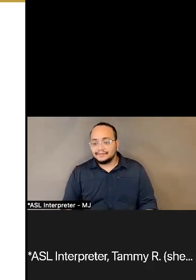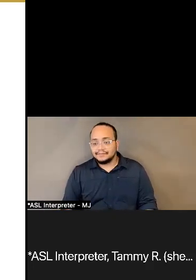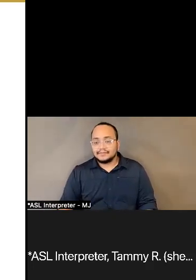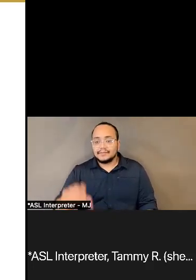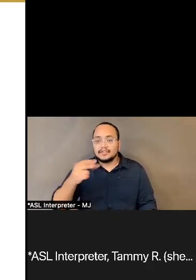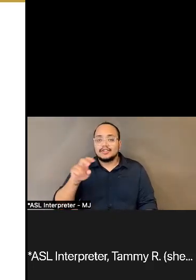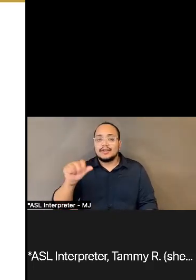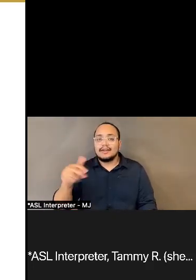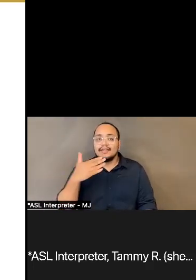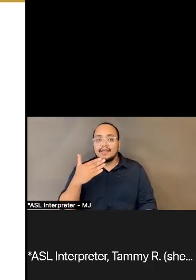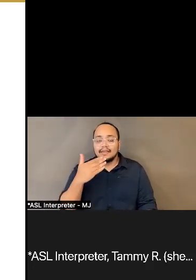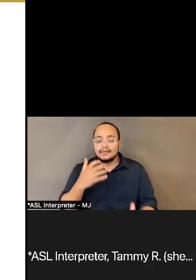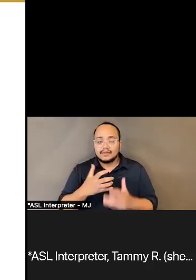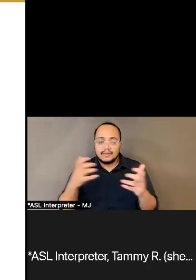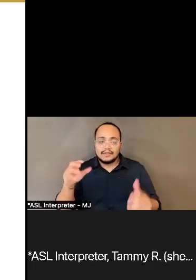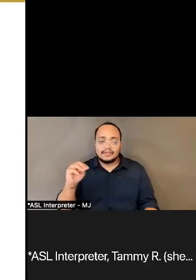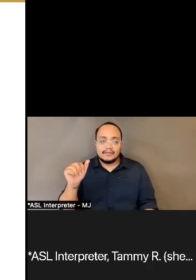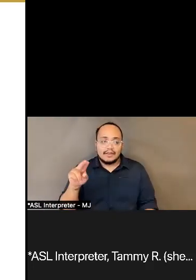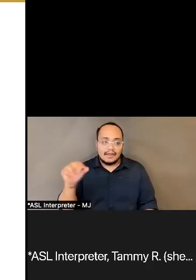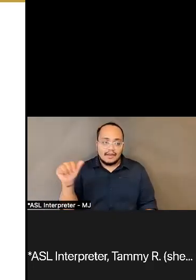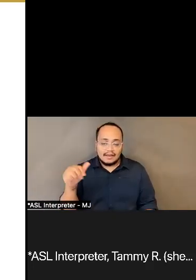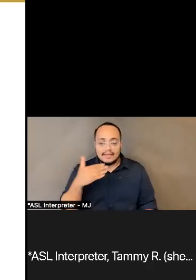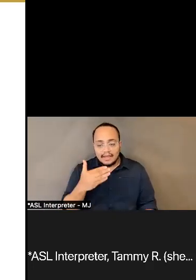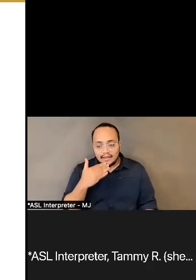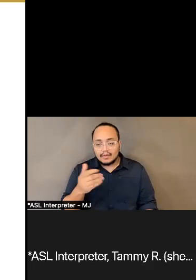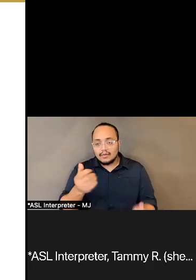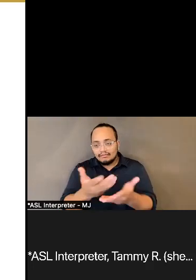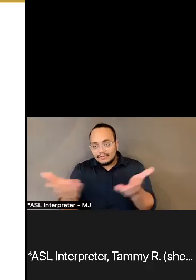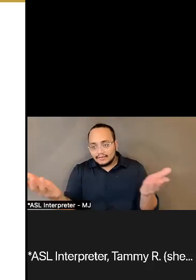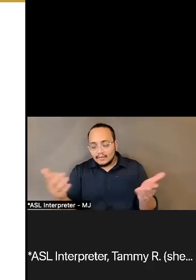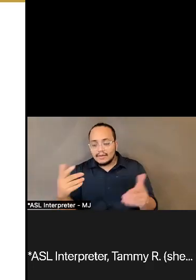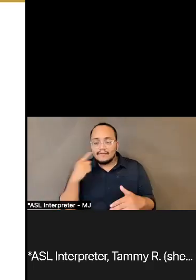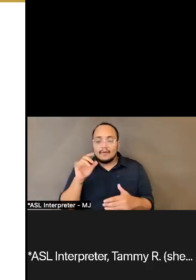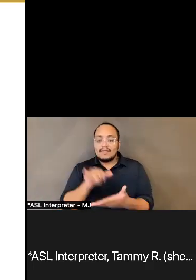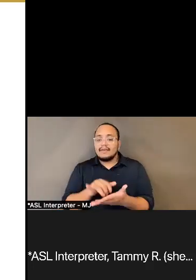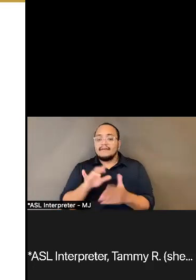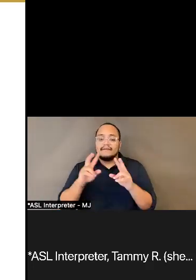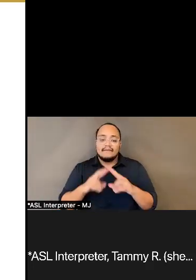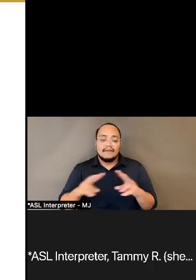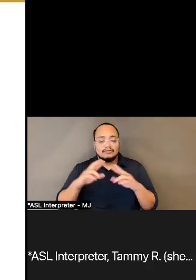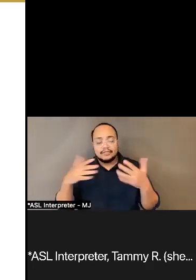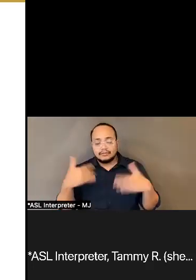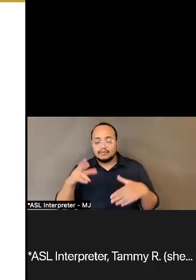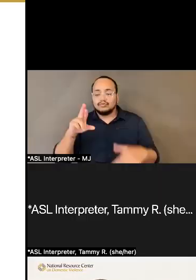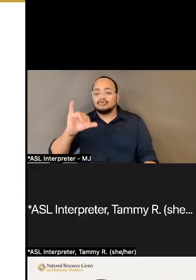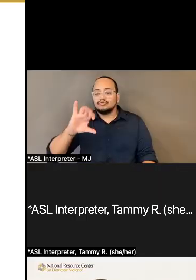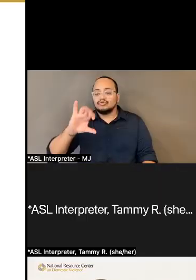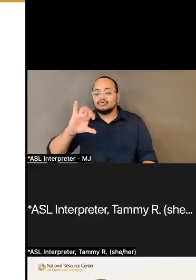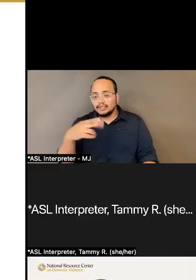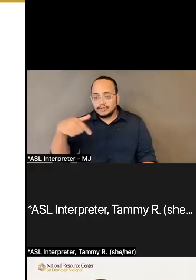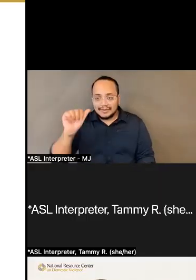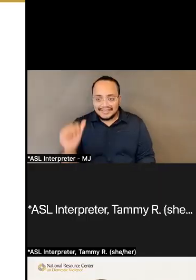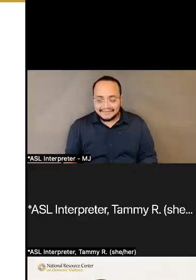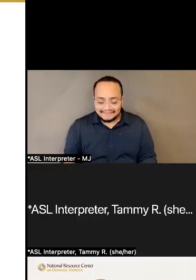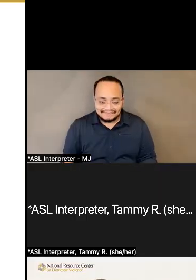Thank you so much, Marlena, and thank you everyone for that very rich